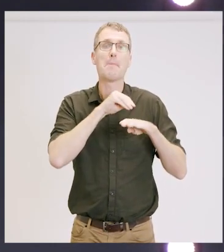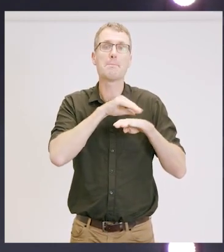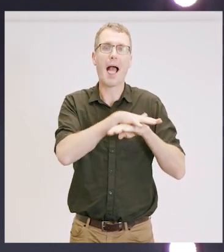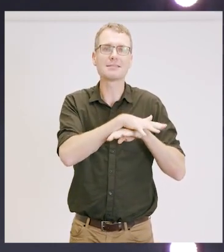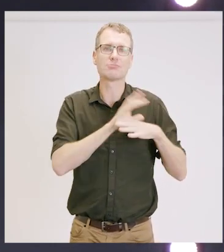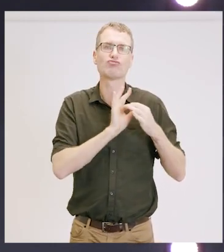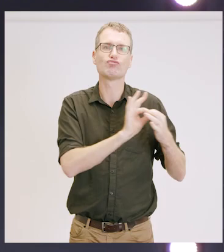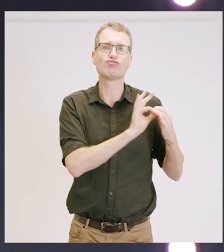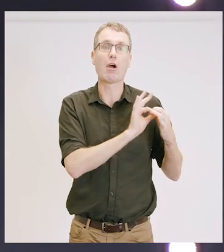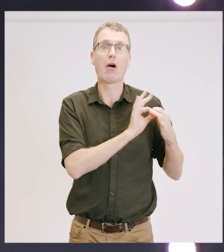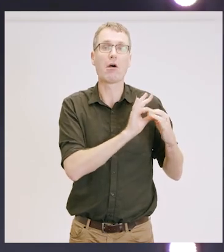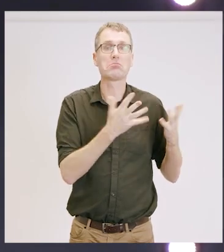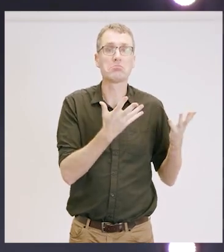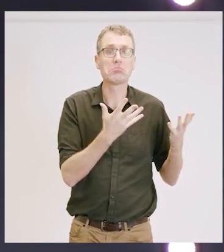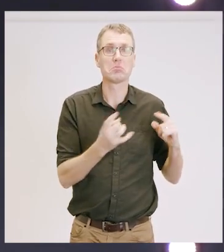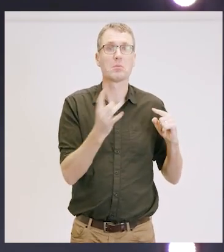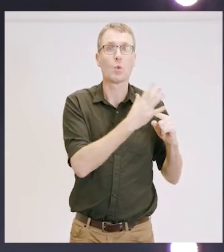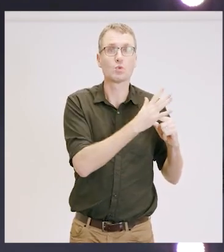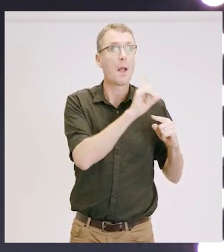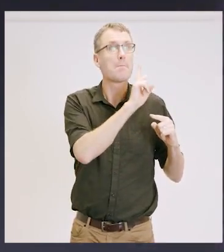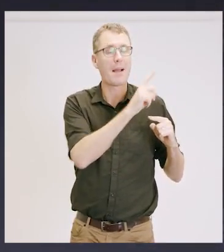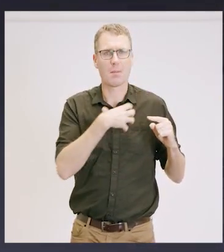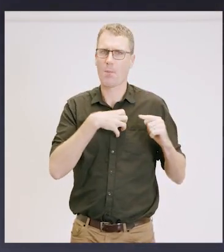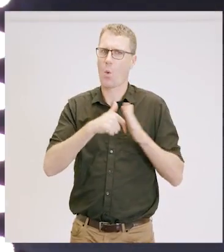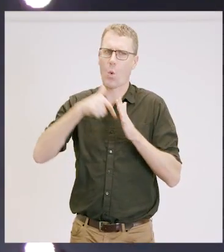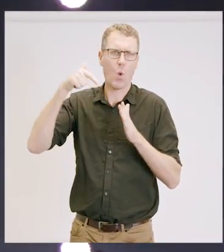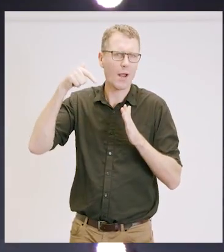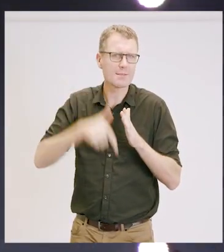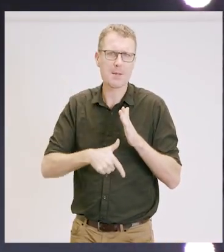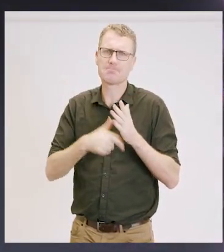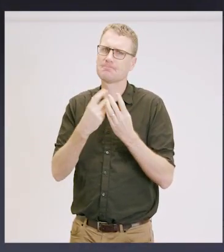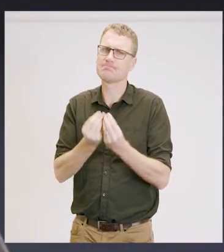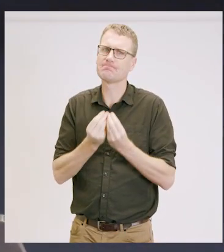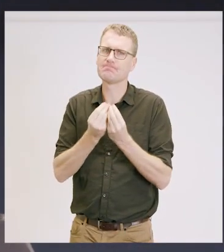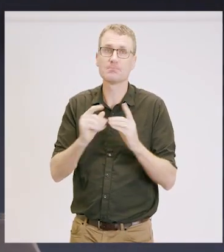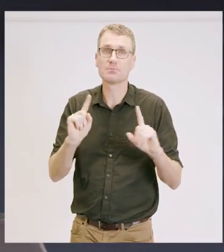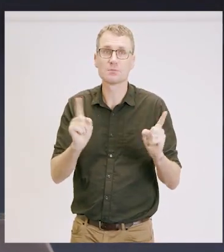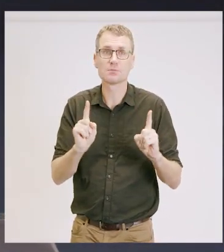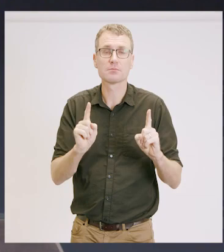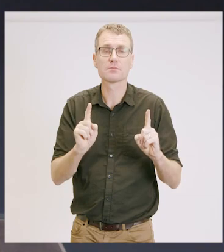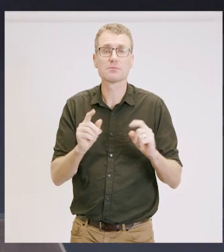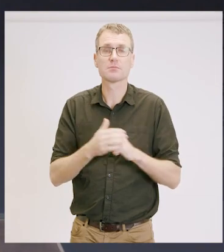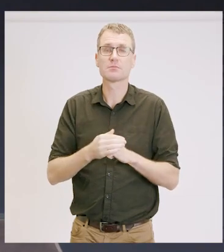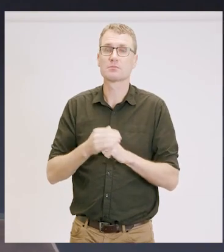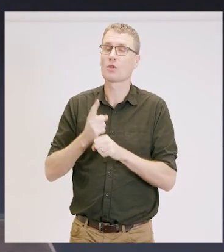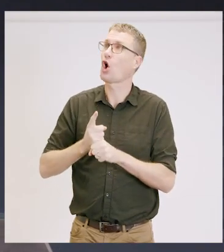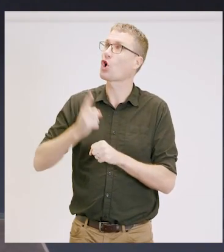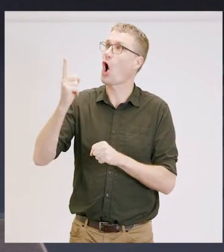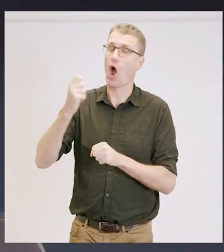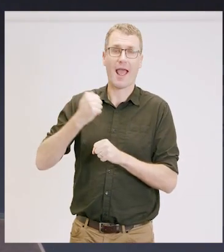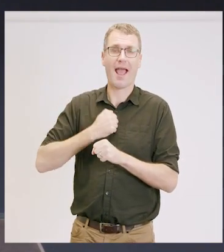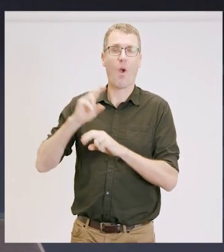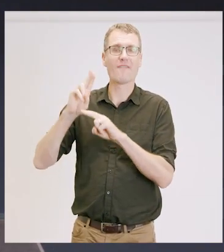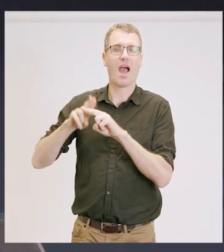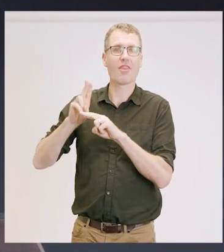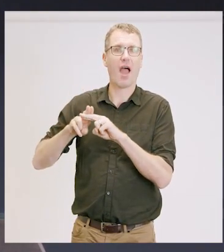or brothers and sisters, they're very important relationships. But there is something even deeper than that, which is the spiritual relationship